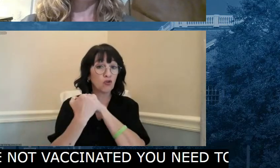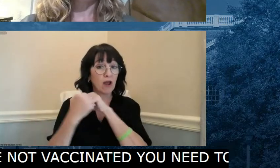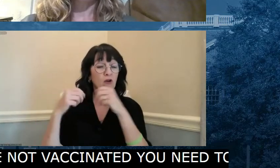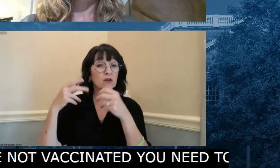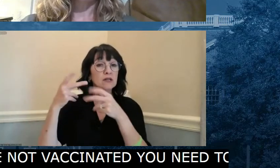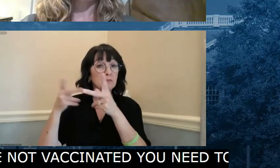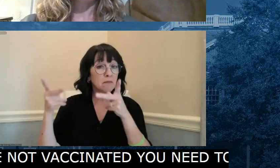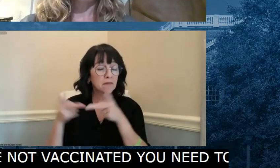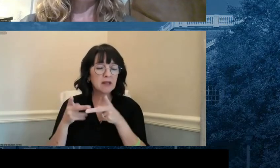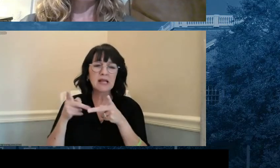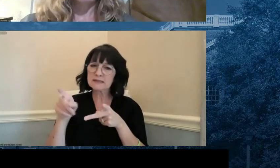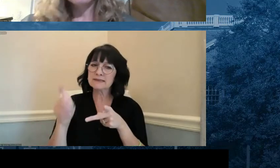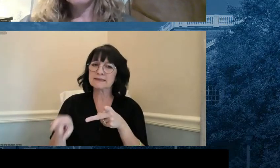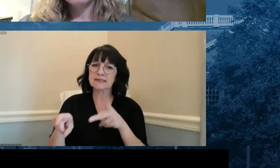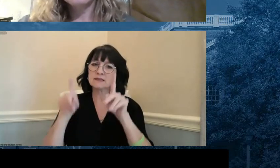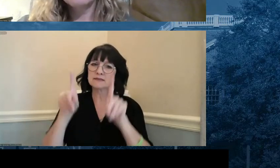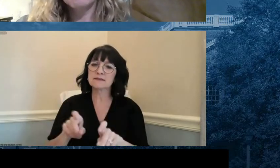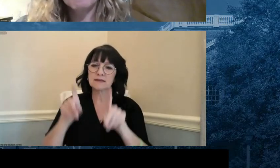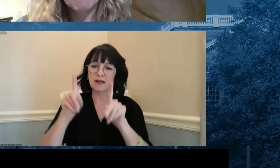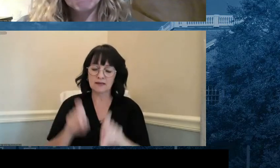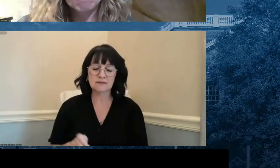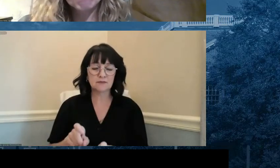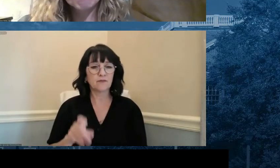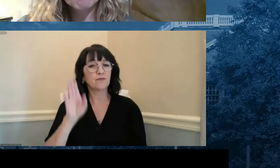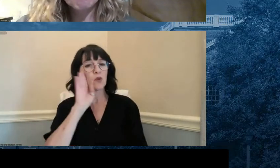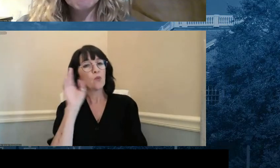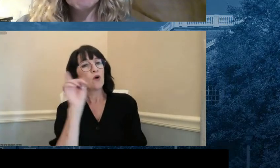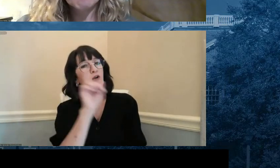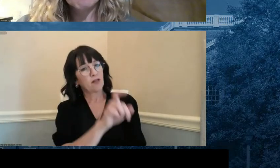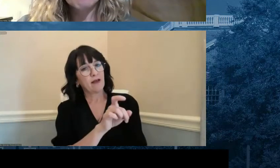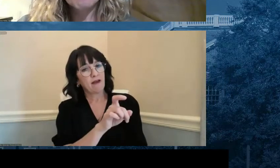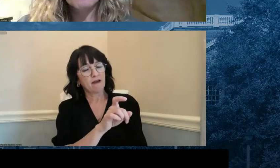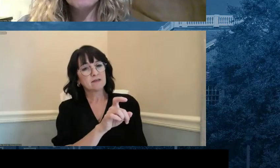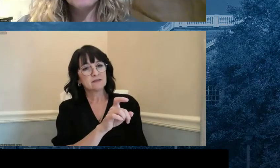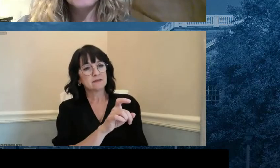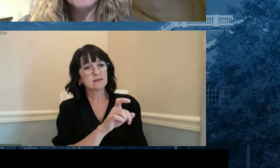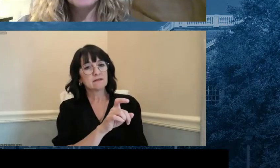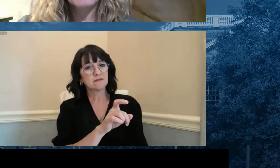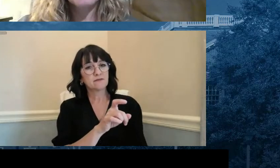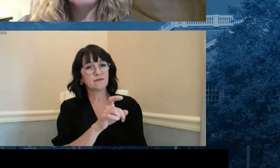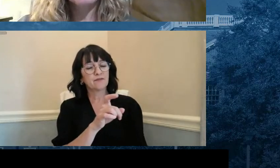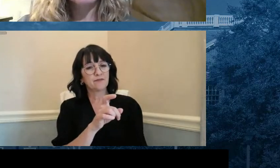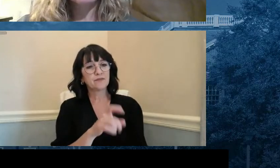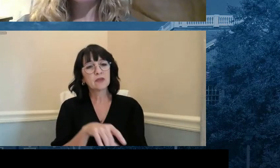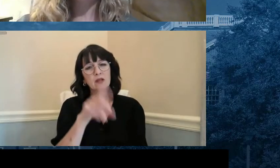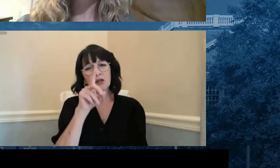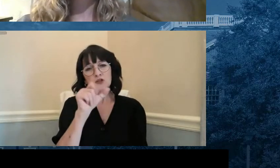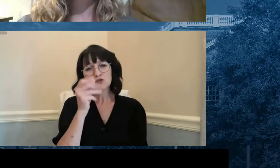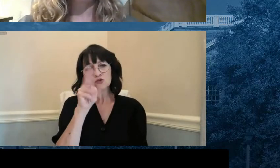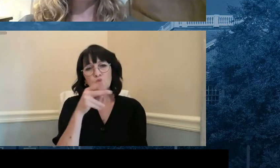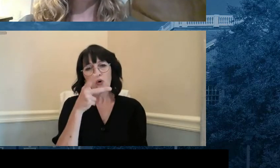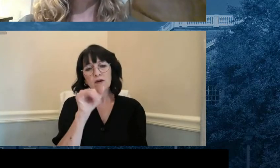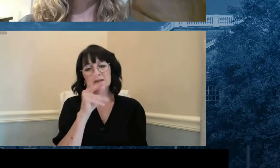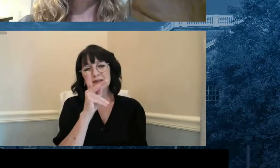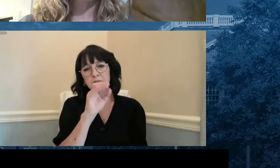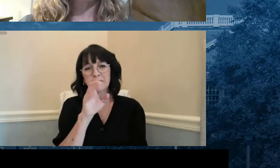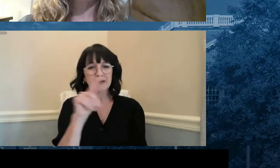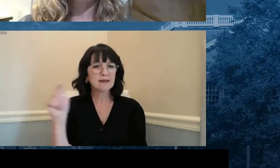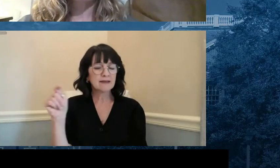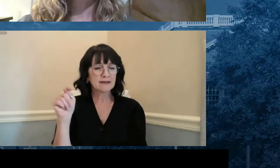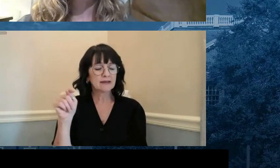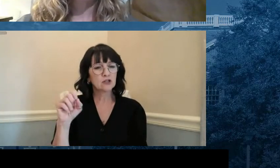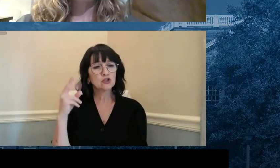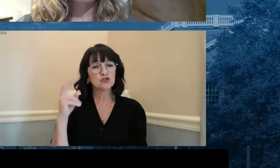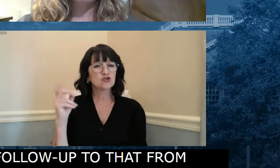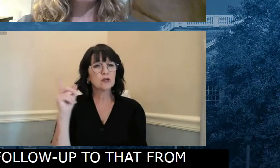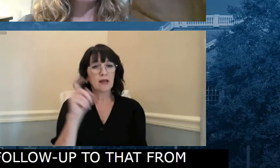Thank you, Governor. I'm going to ask a follow-up to that from Dawn Pickett. And I think you may have answered this, Dr. Rattay, but she said